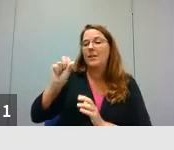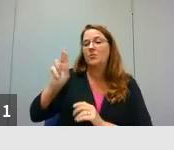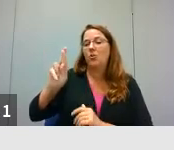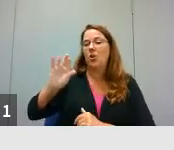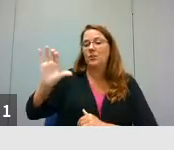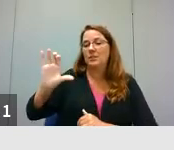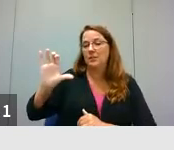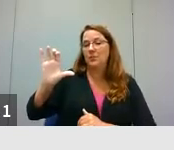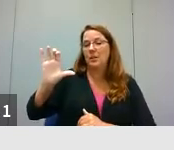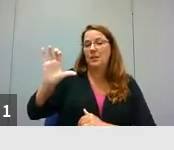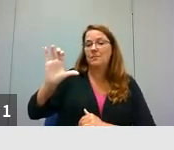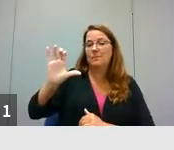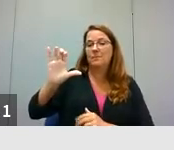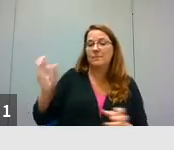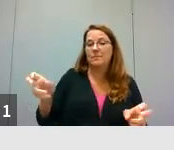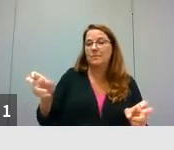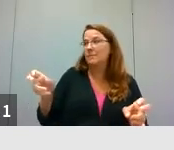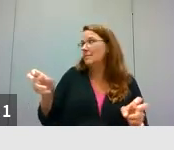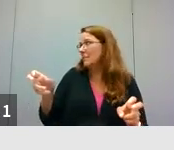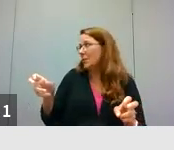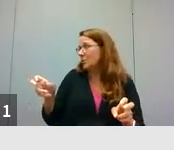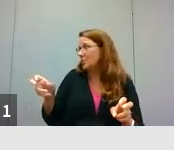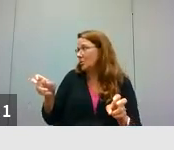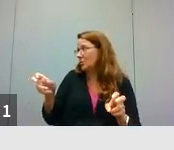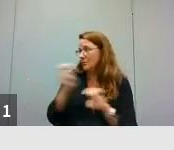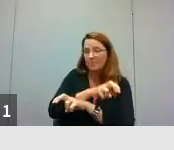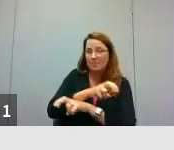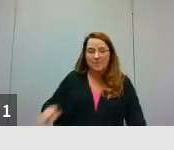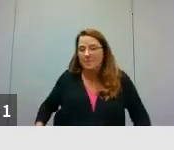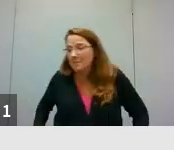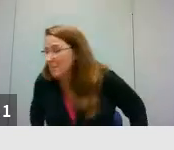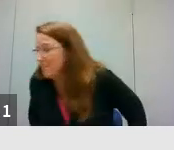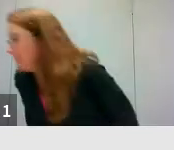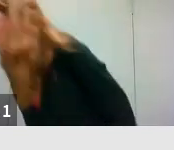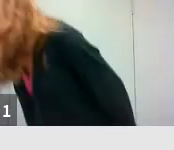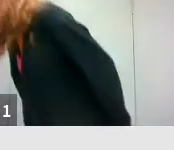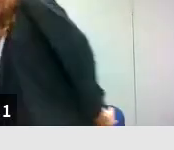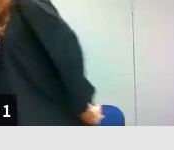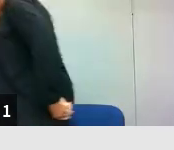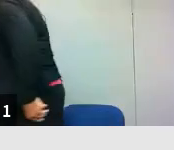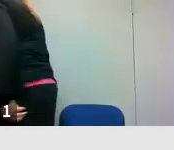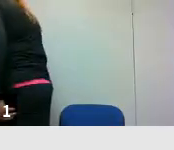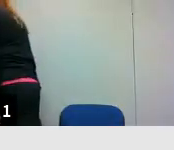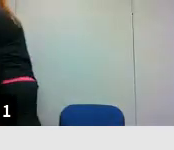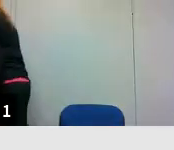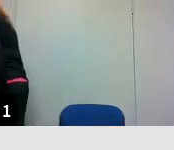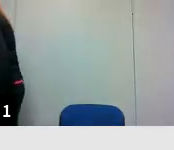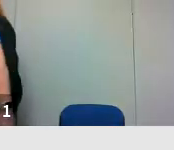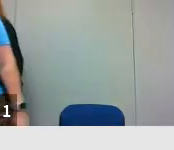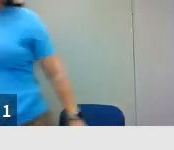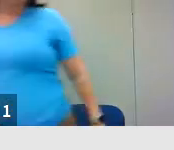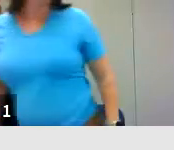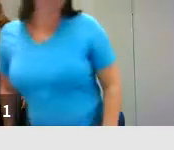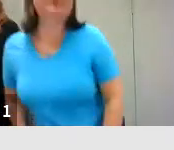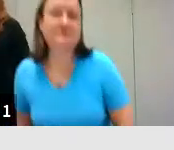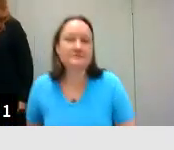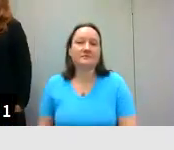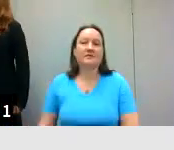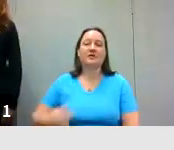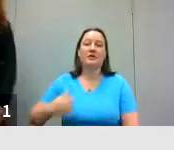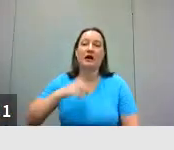SRC. And I will send that to you after this meeting. I forgot to get that out to you, but nothing else